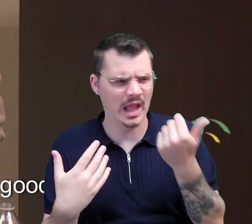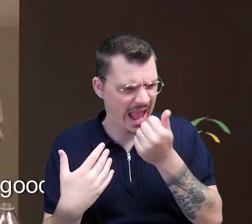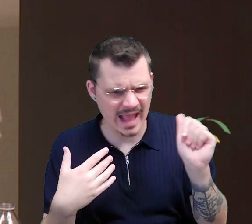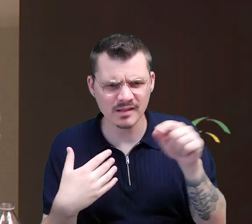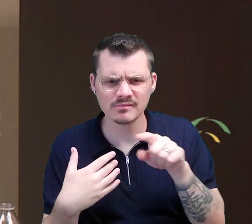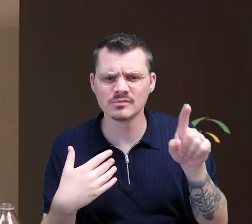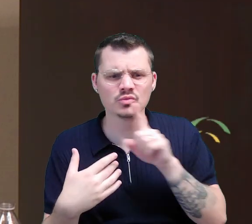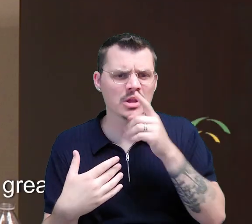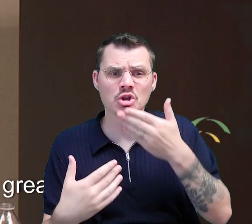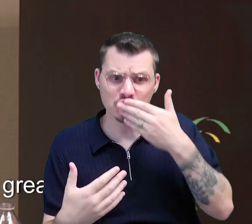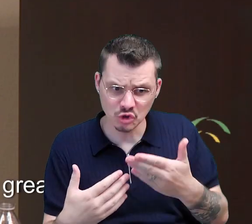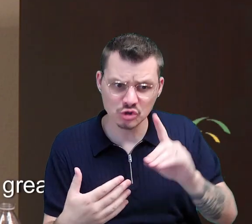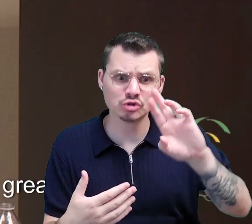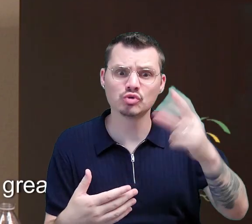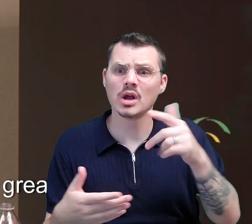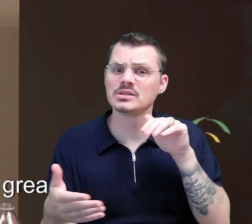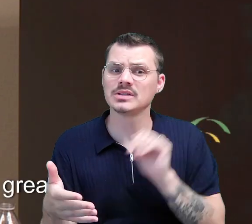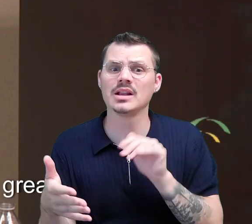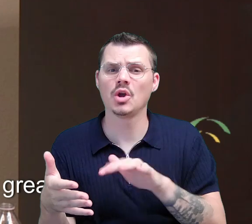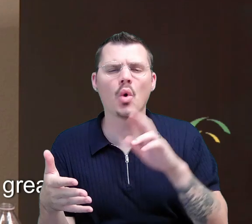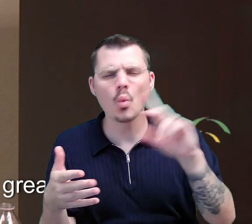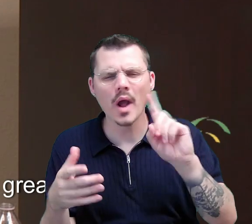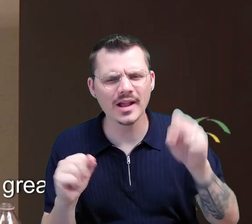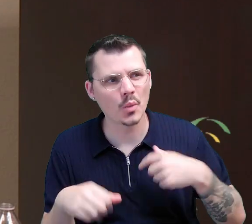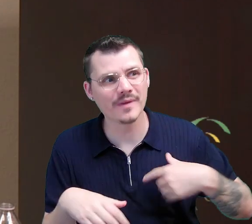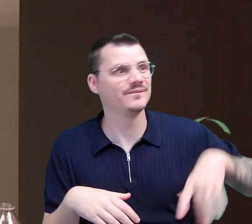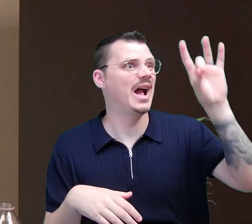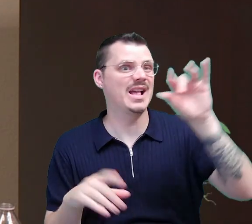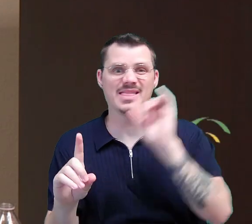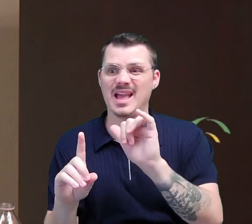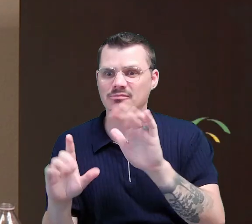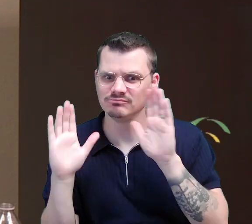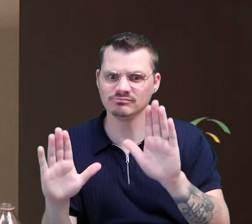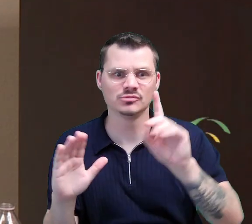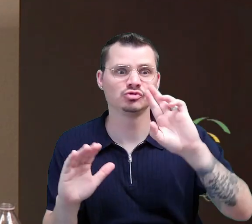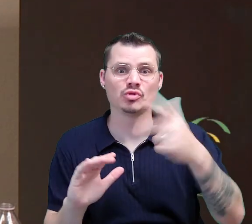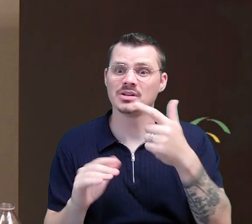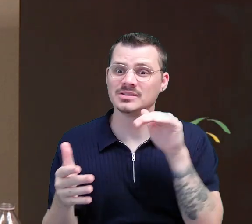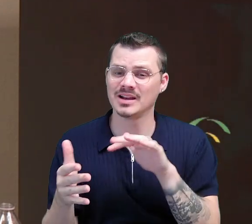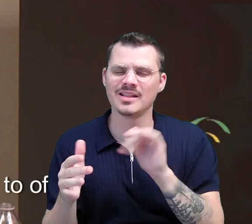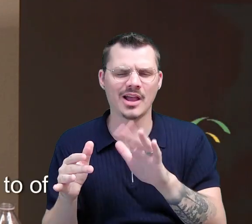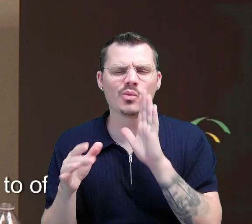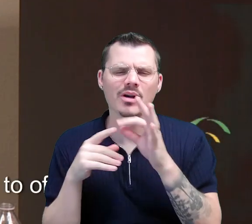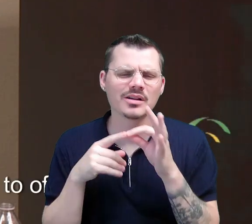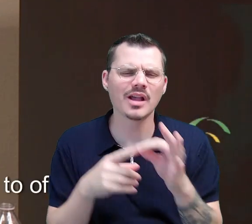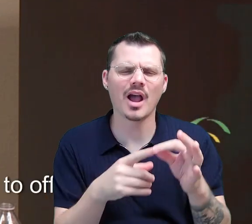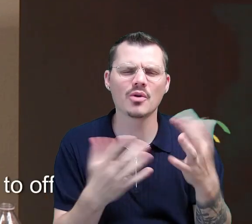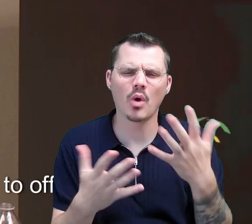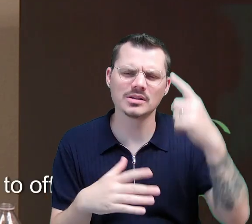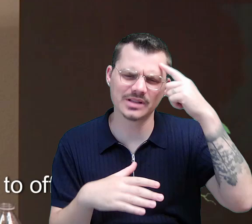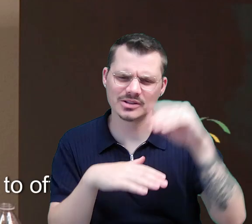really good drug studies, or where can we find the great drug studies that guide us in terms of